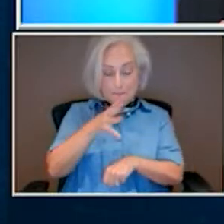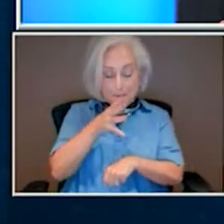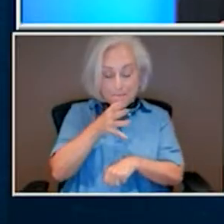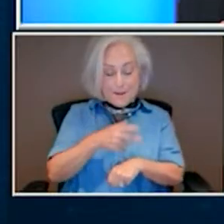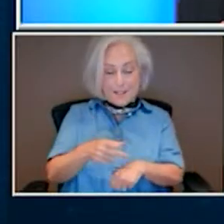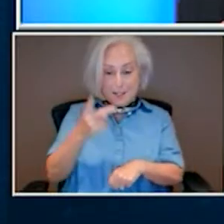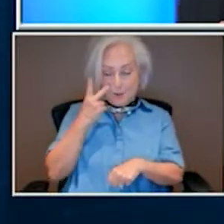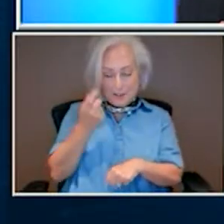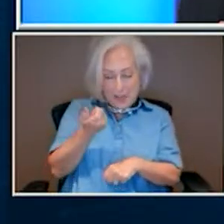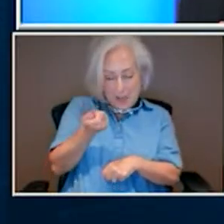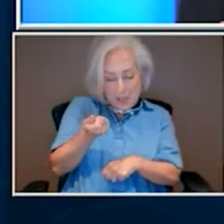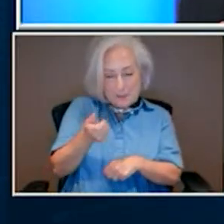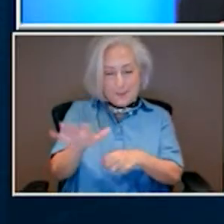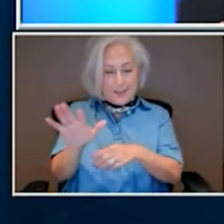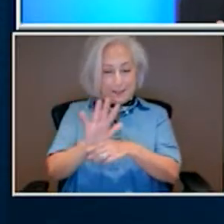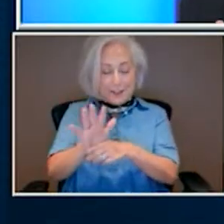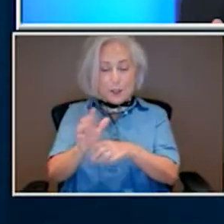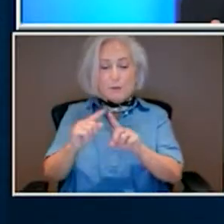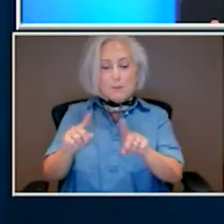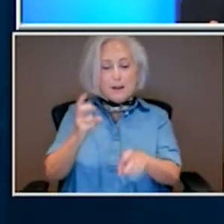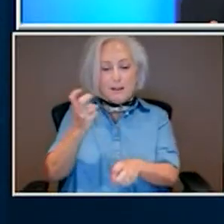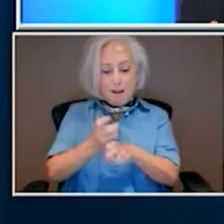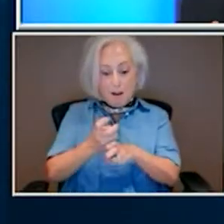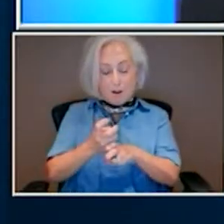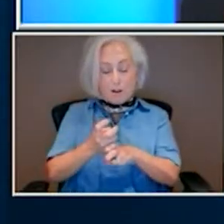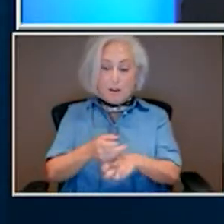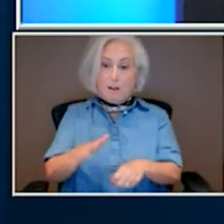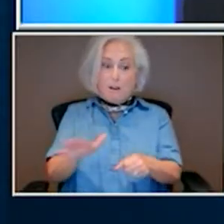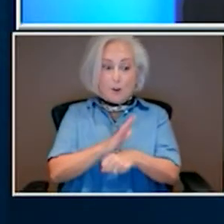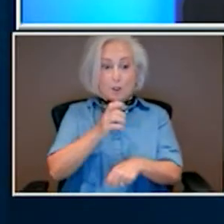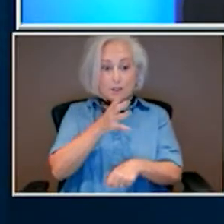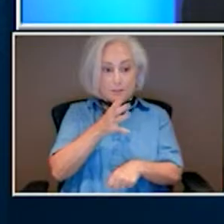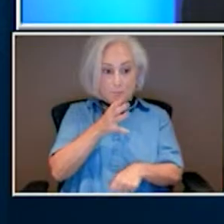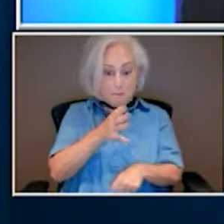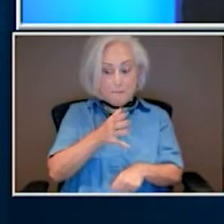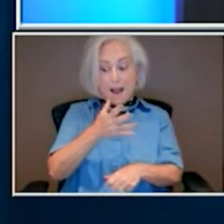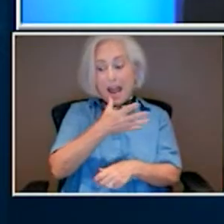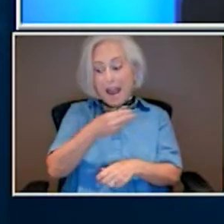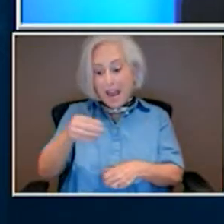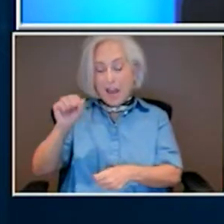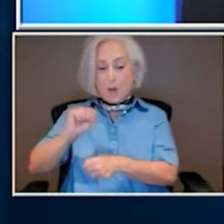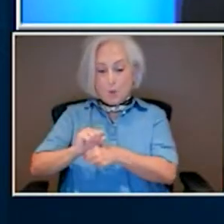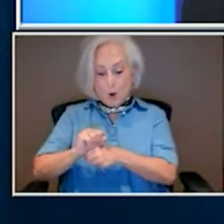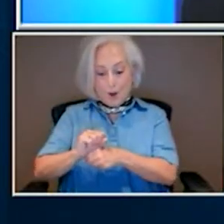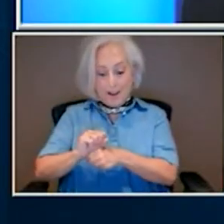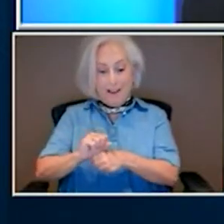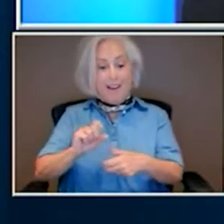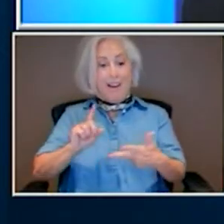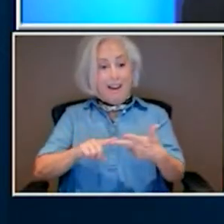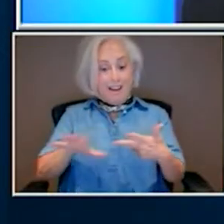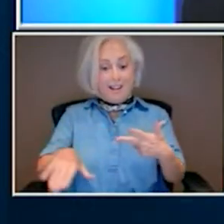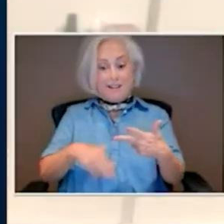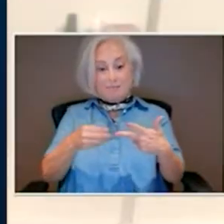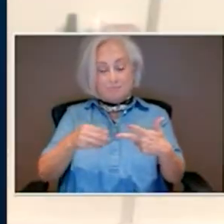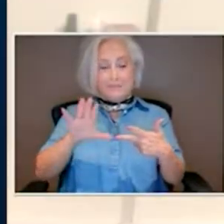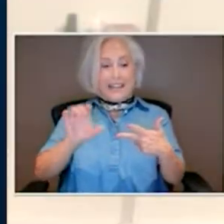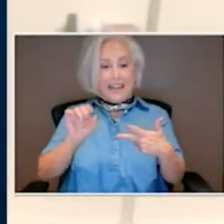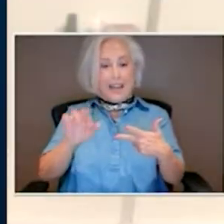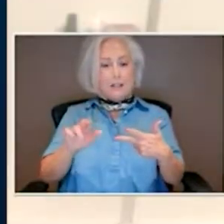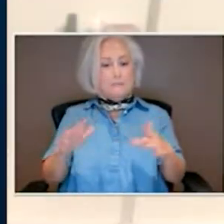but it's hard to be a full-time mom and work anyway. But then you add cancer to the story. What was that like for you?